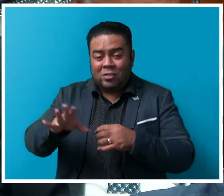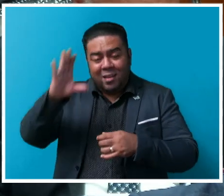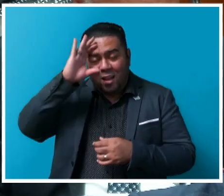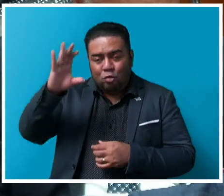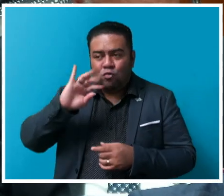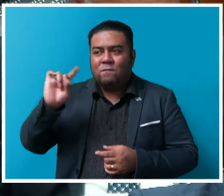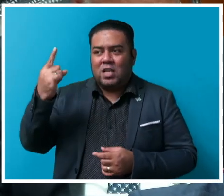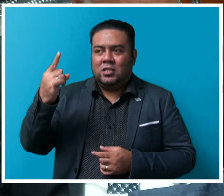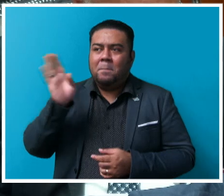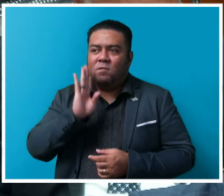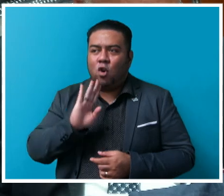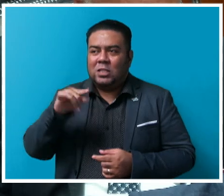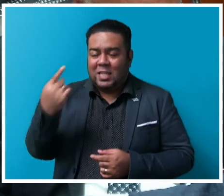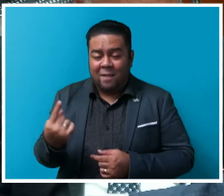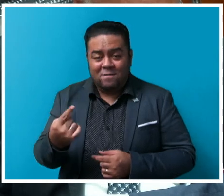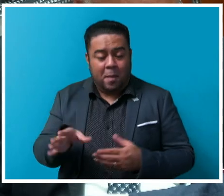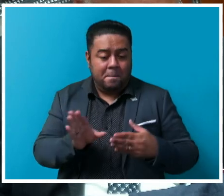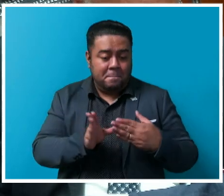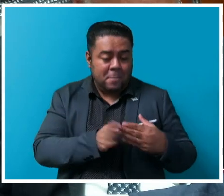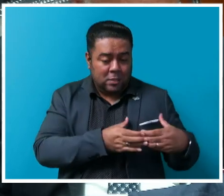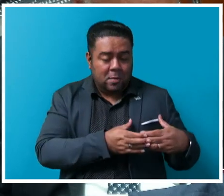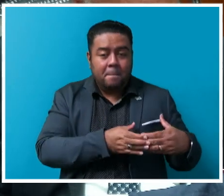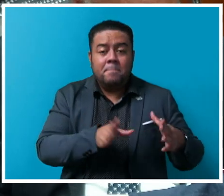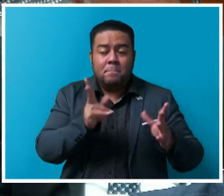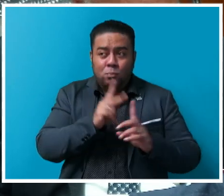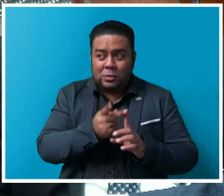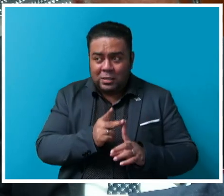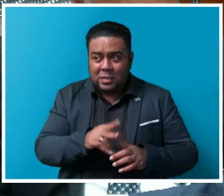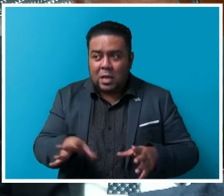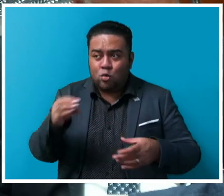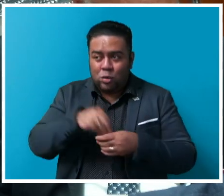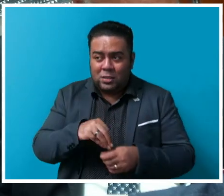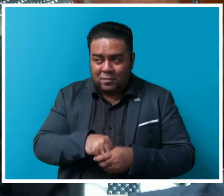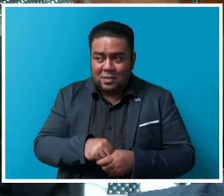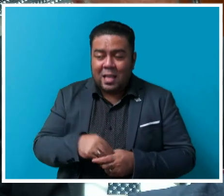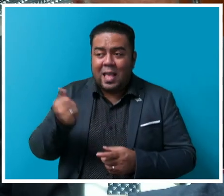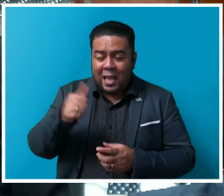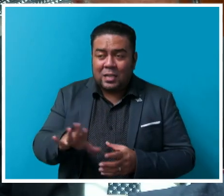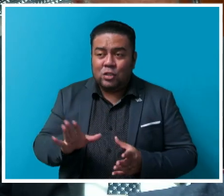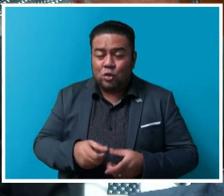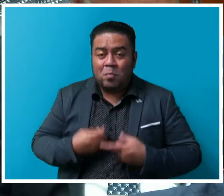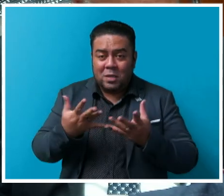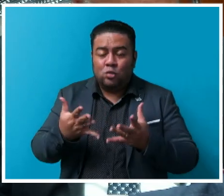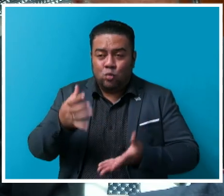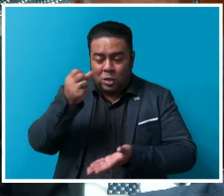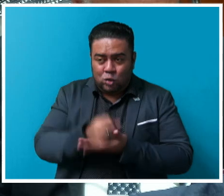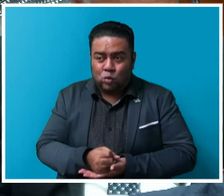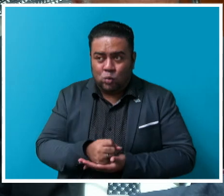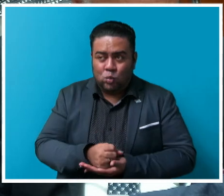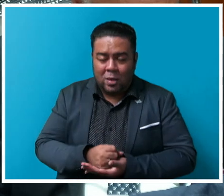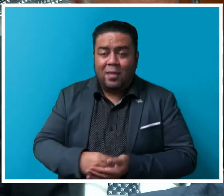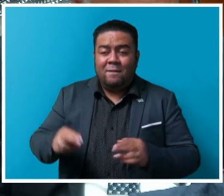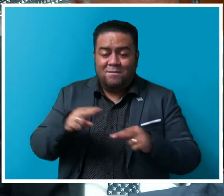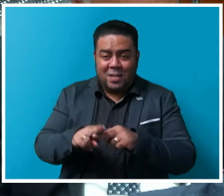before self and partisan politics, that espouses inclusivity, and is committed to ensuring that as